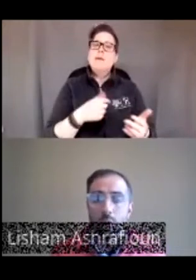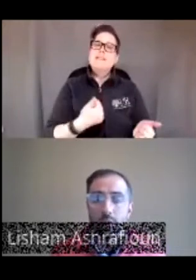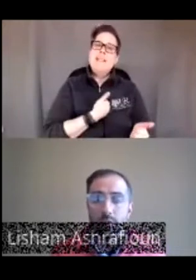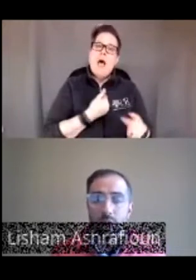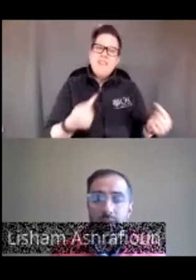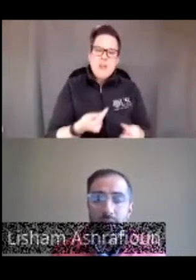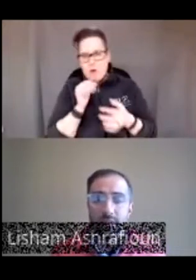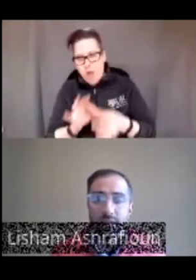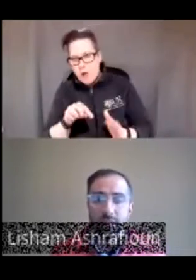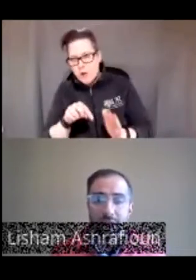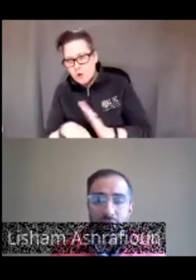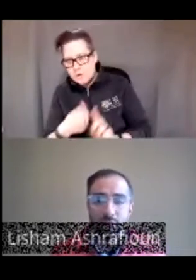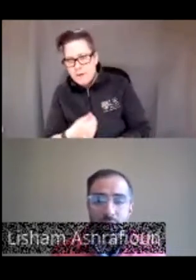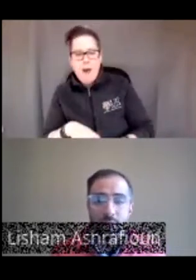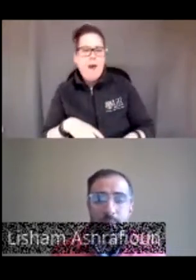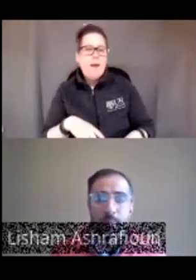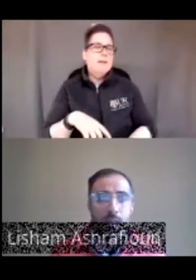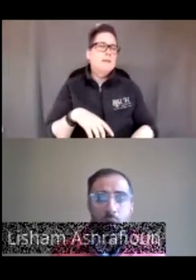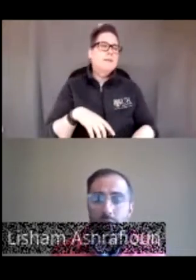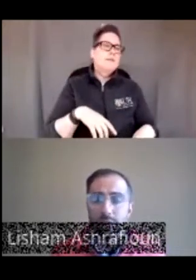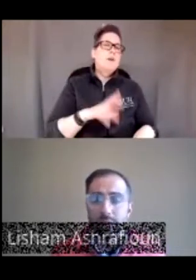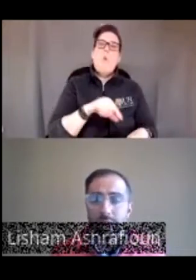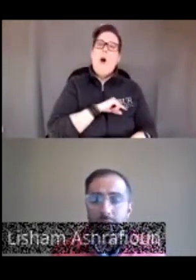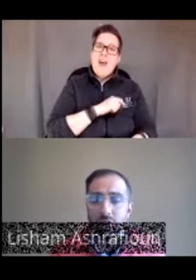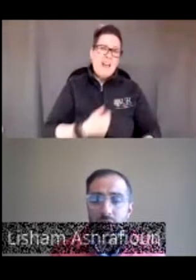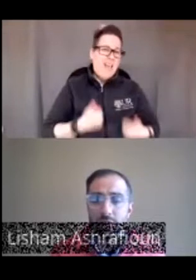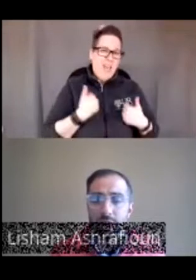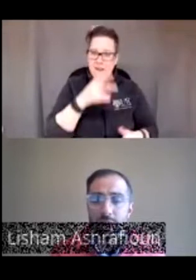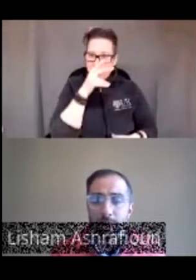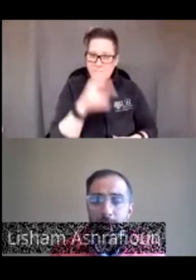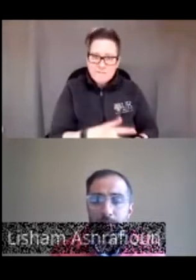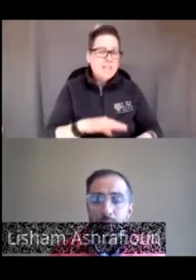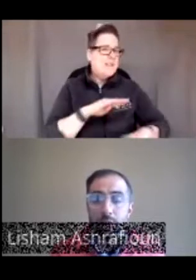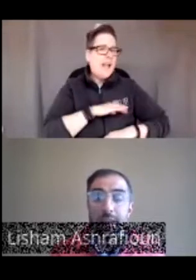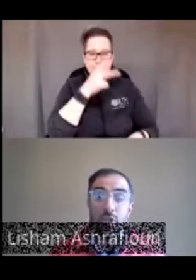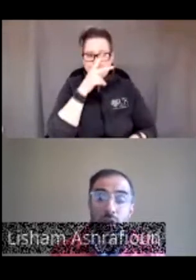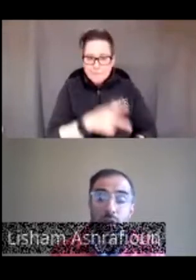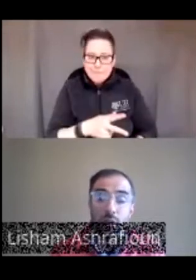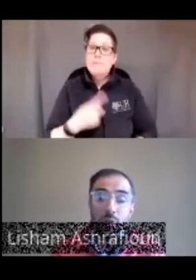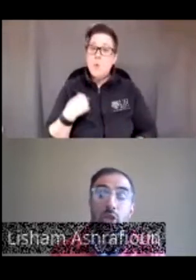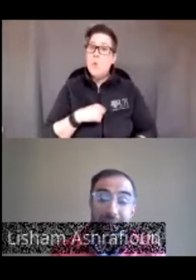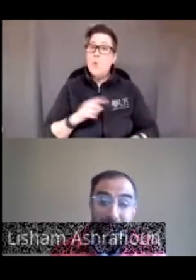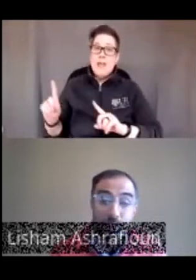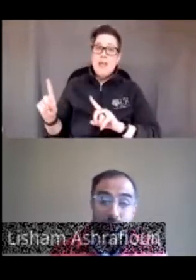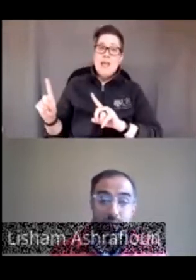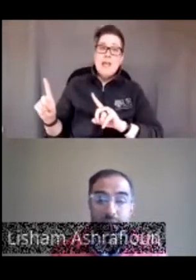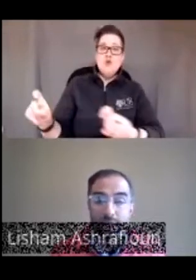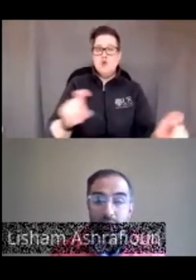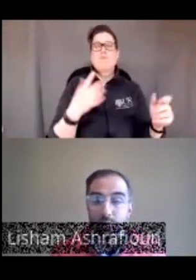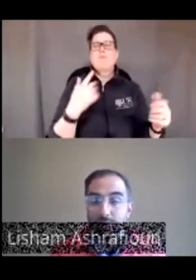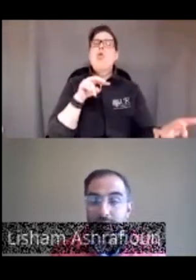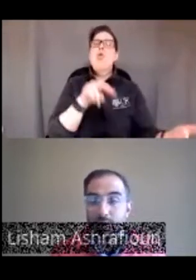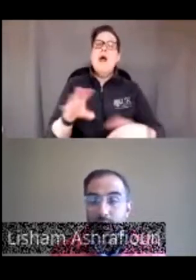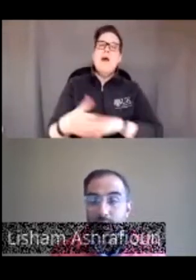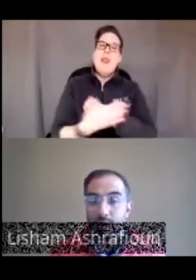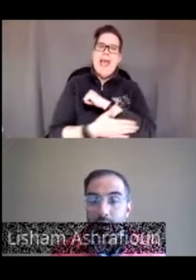poor quality of life and life satisfaction. We did a survey, we looked at national survey data,